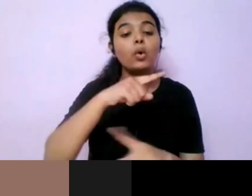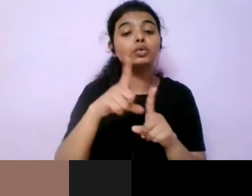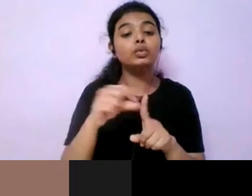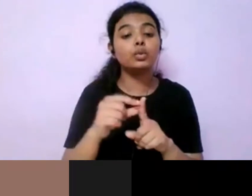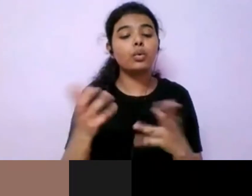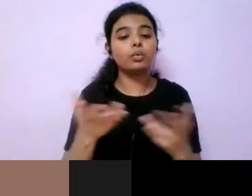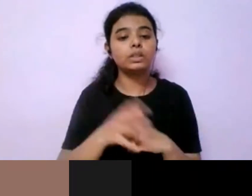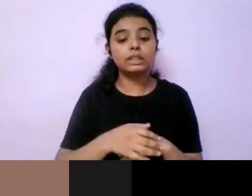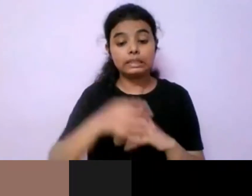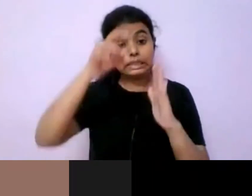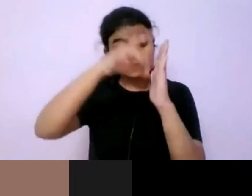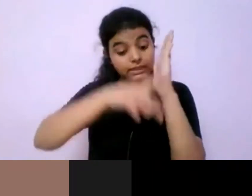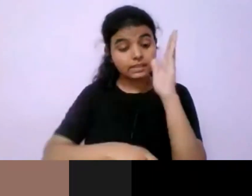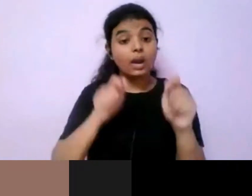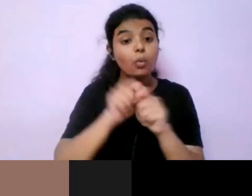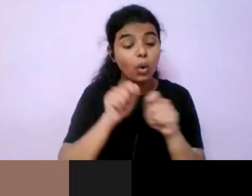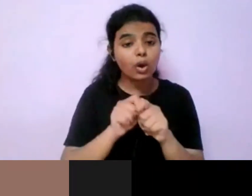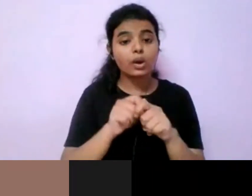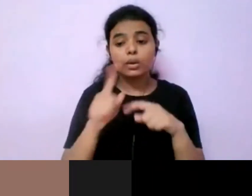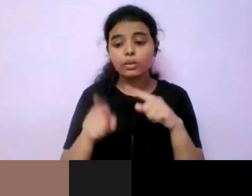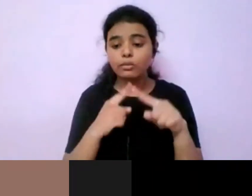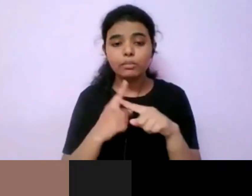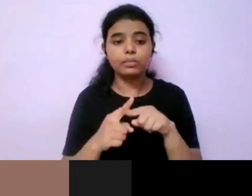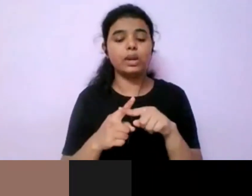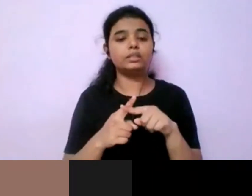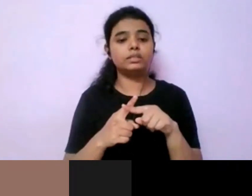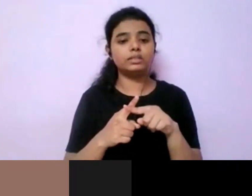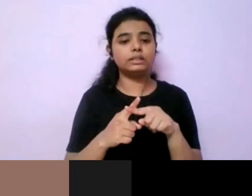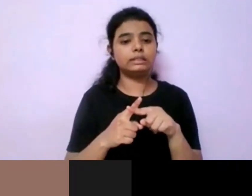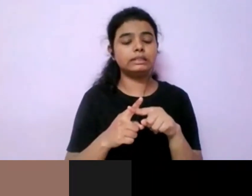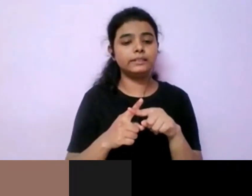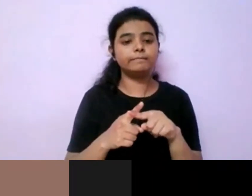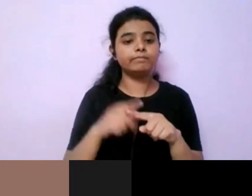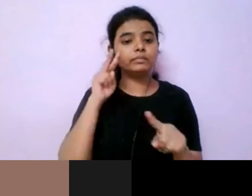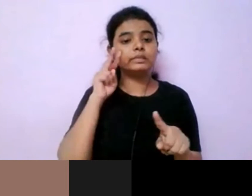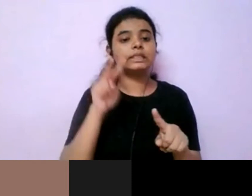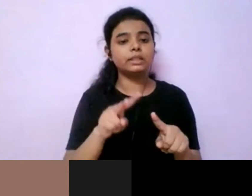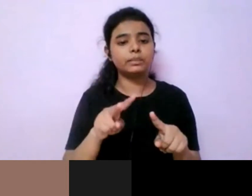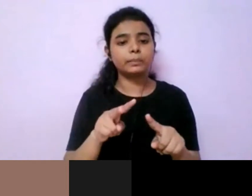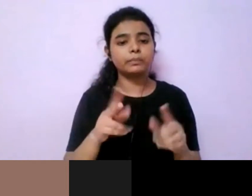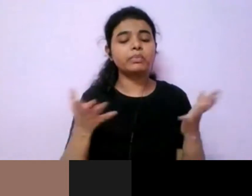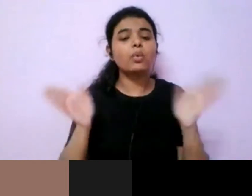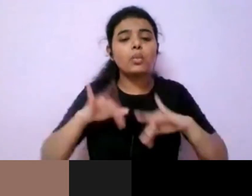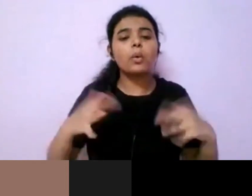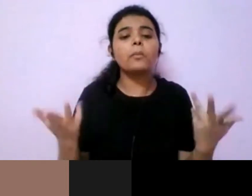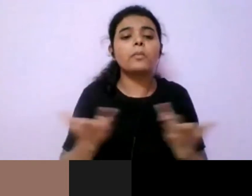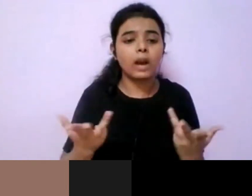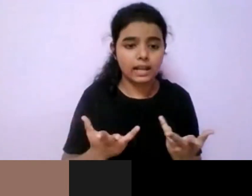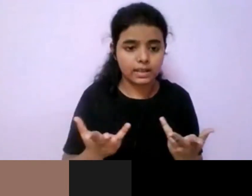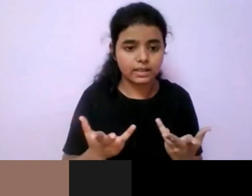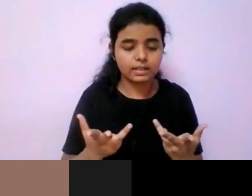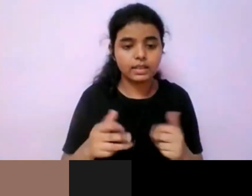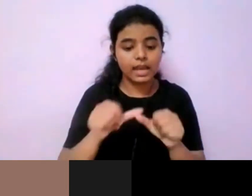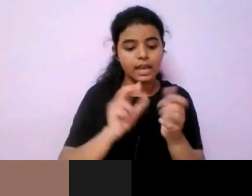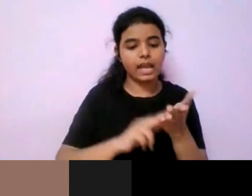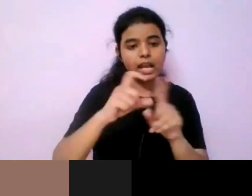causal mechanisms or structures that determine these sort of social outcomes. What are the causal mechanisms? So Andrew Sayer,